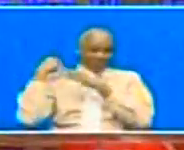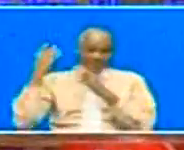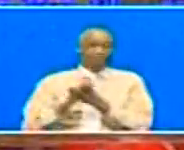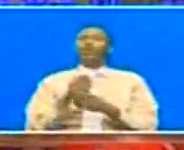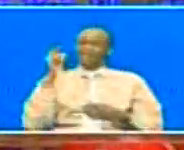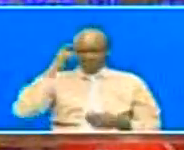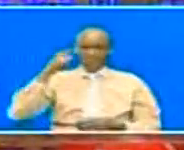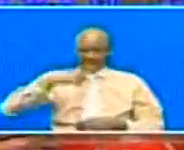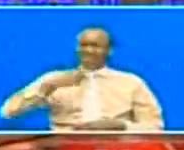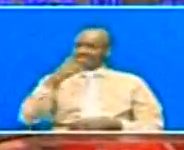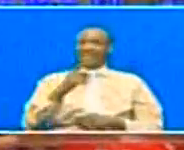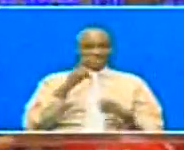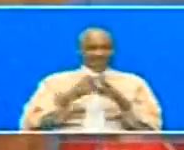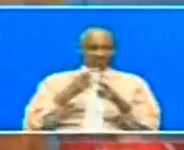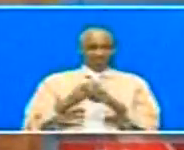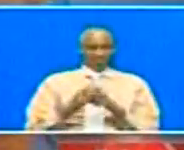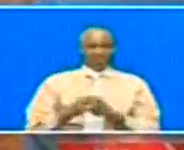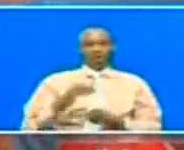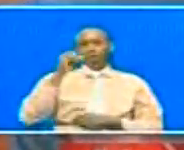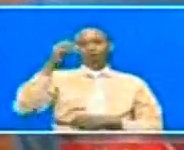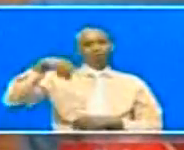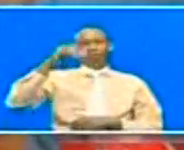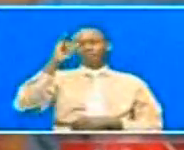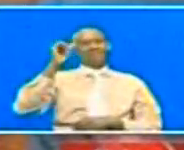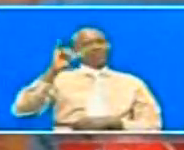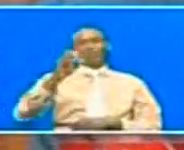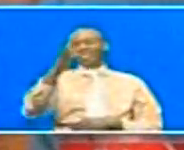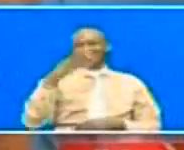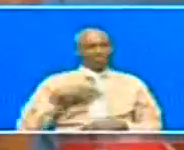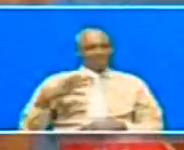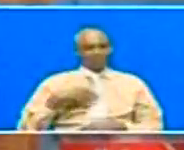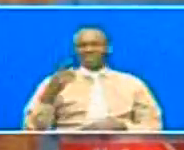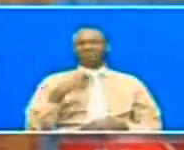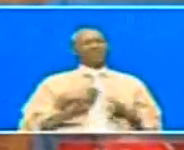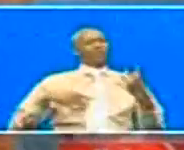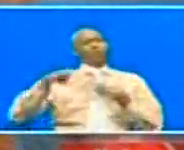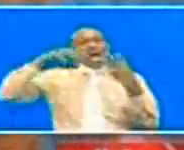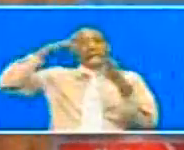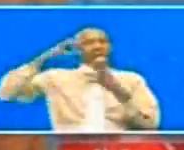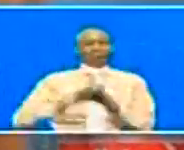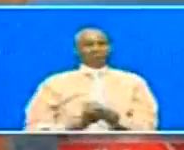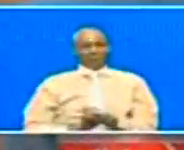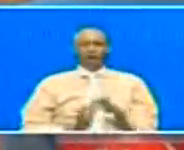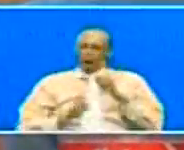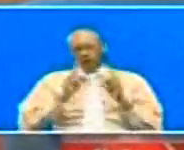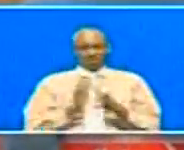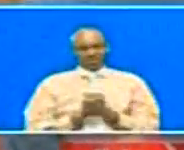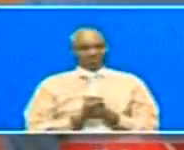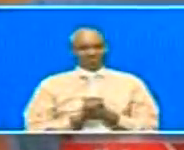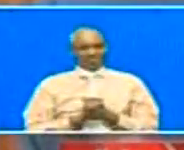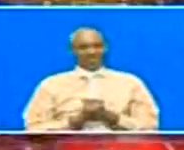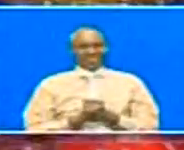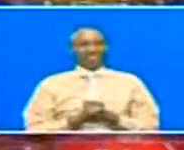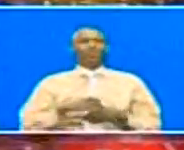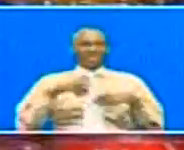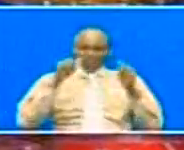remember. Oh, yes. I'm sure people remember. Jojo Pio. Those guys were smoking. Now you could have had